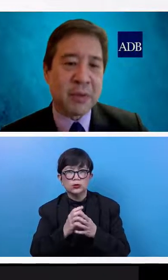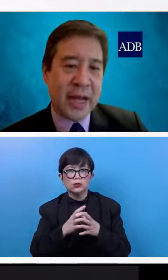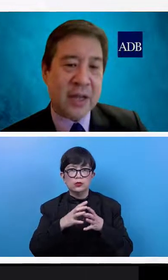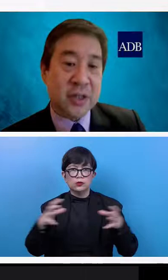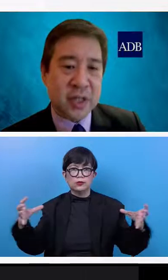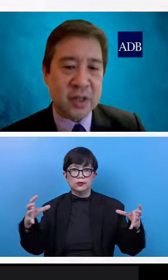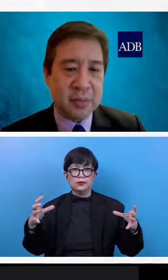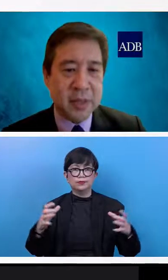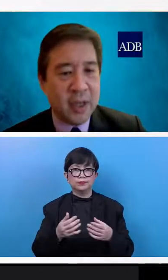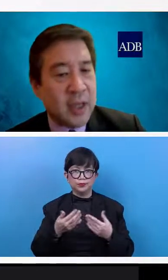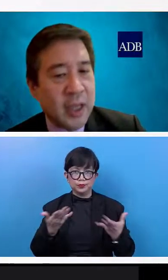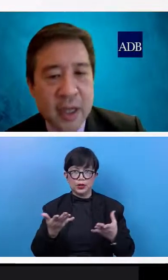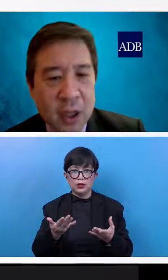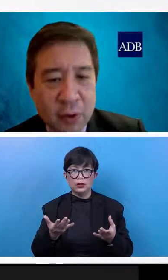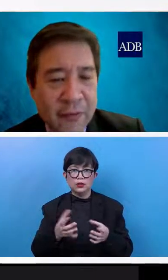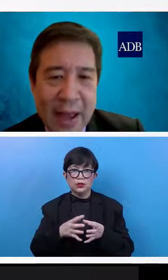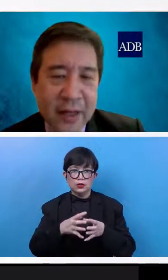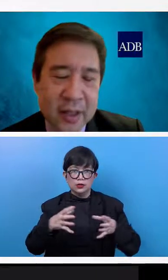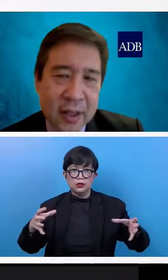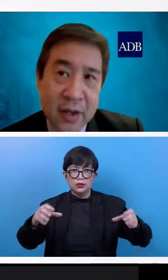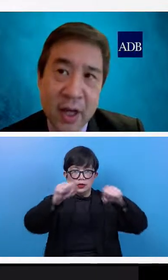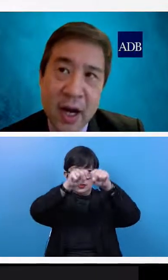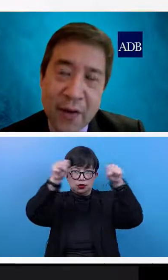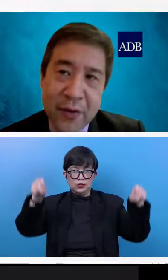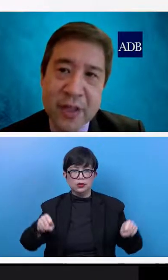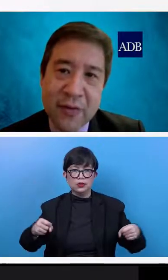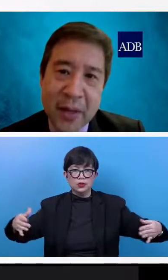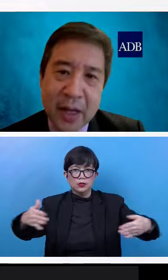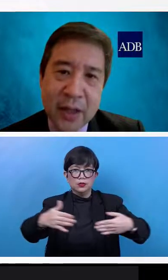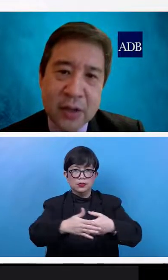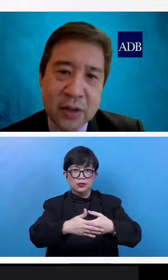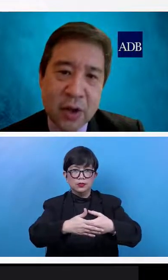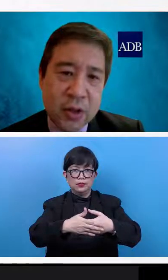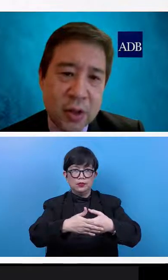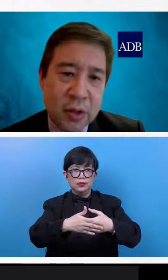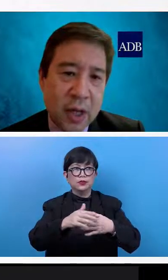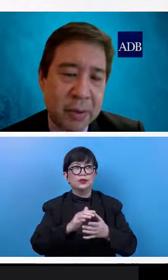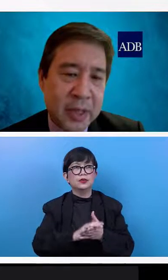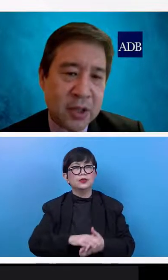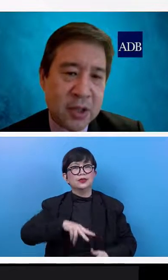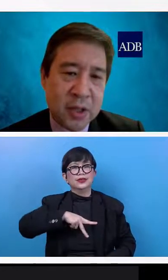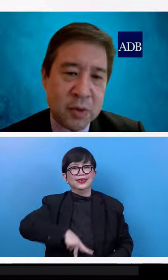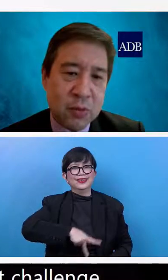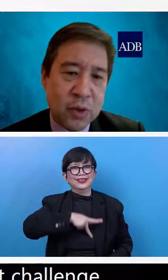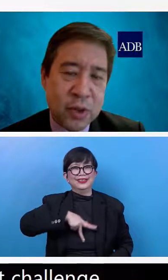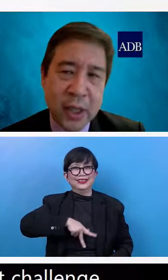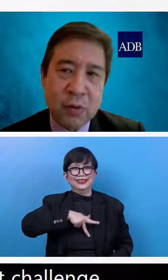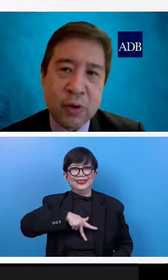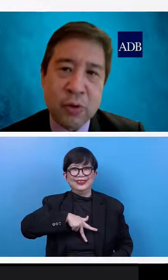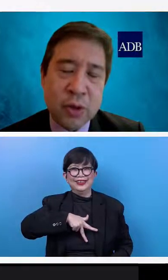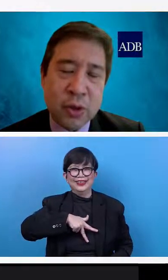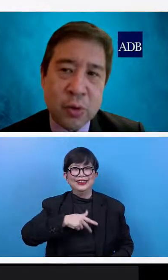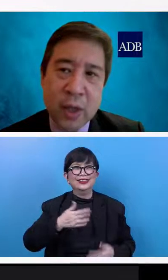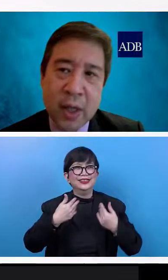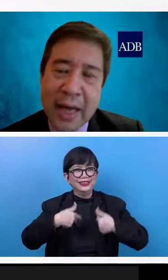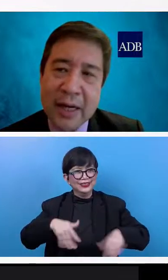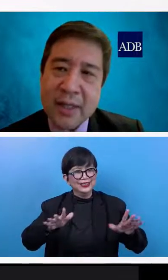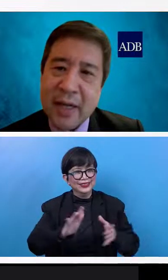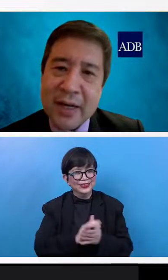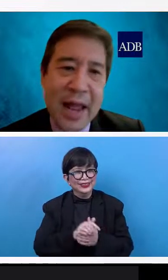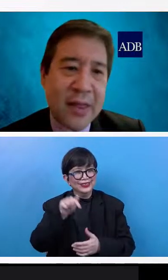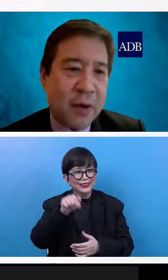social protection systems. In fact, the coverage of many social protection systems really grew to